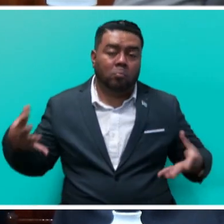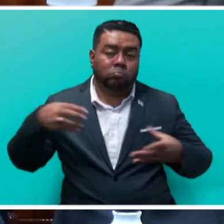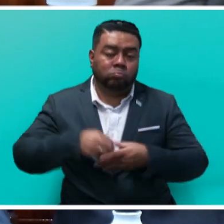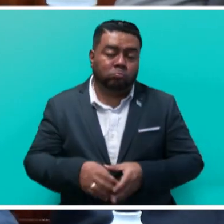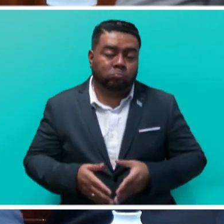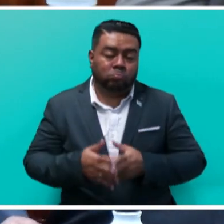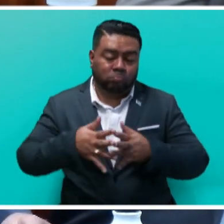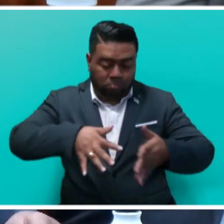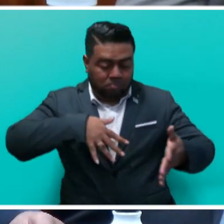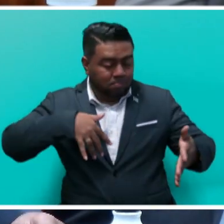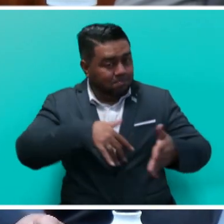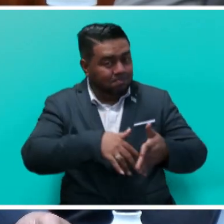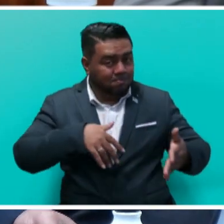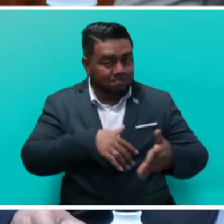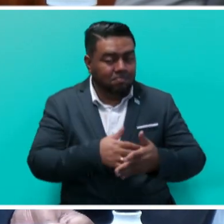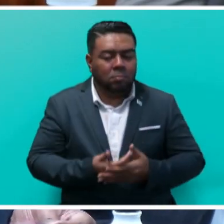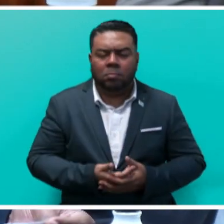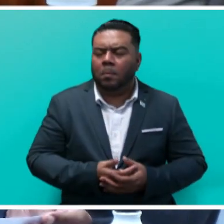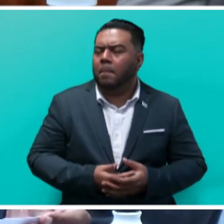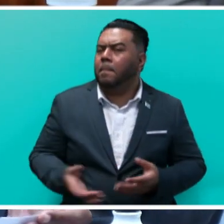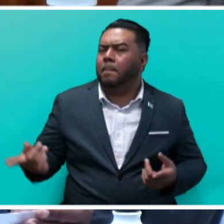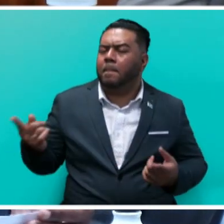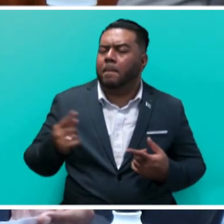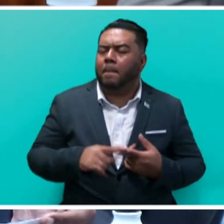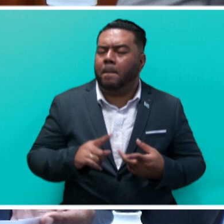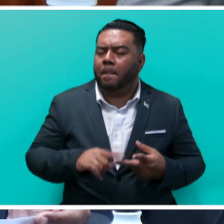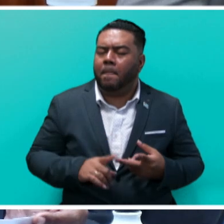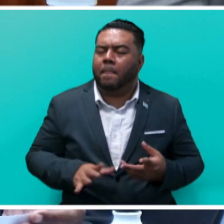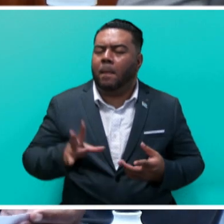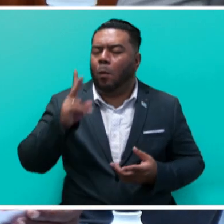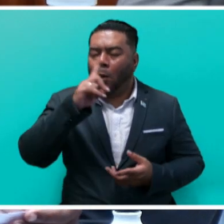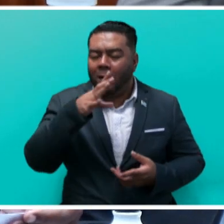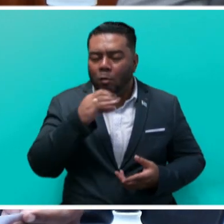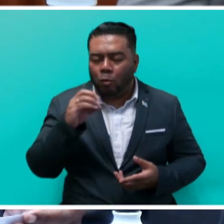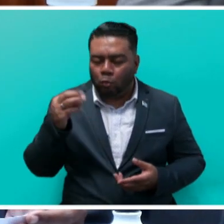filings, Mr. Speaker, say by type, amounted to